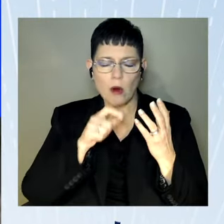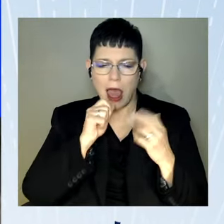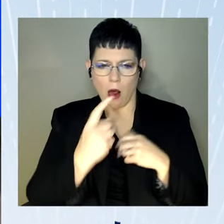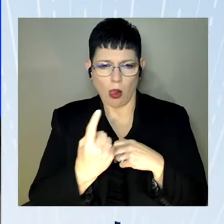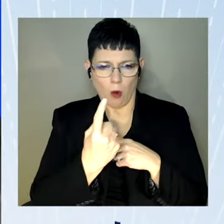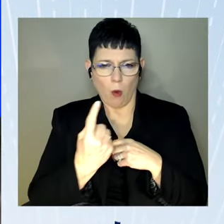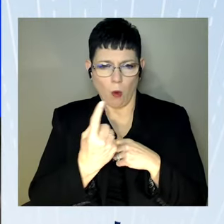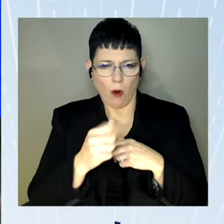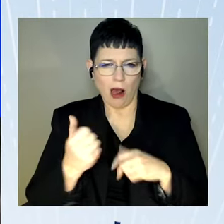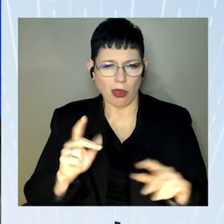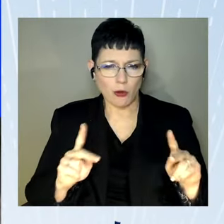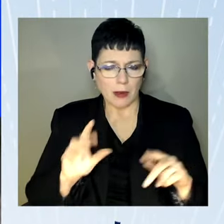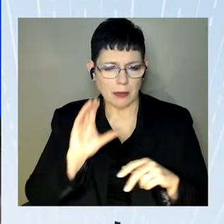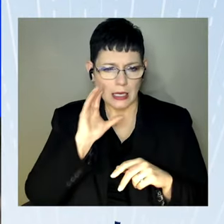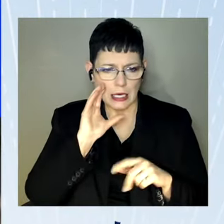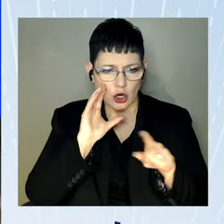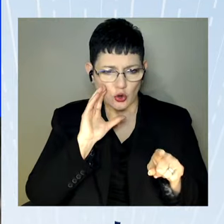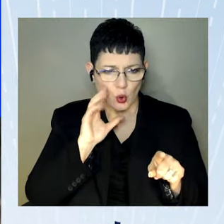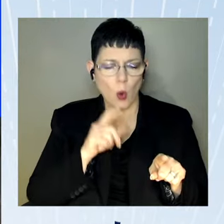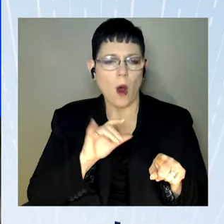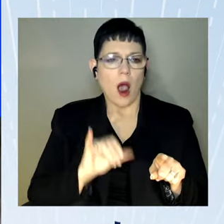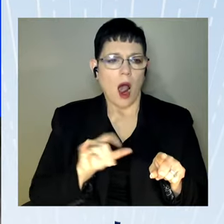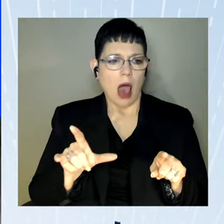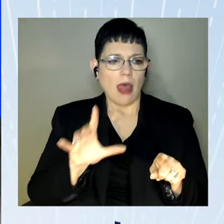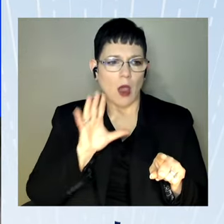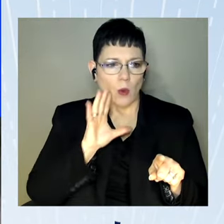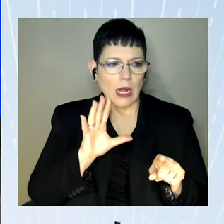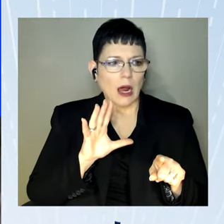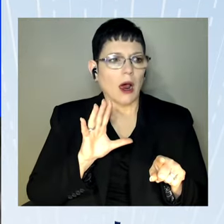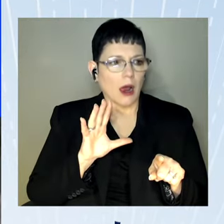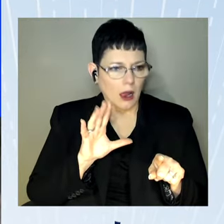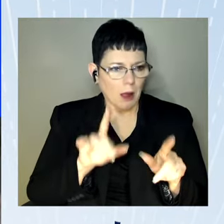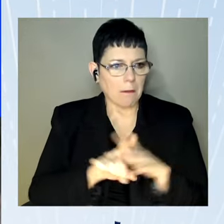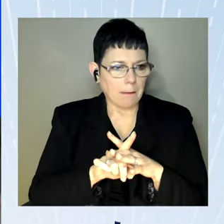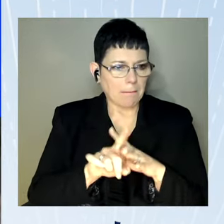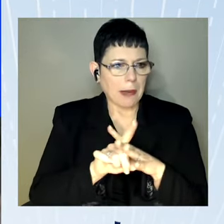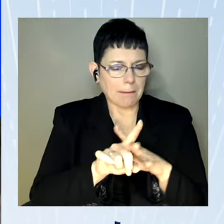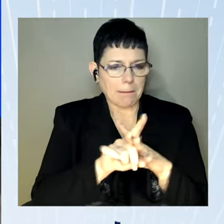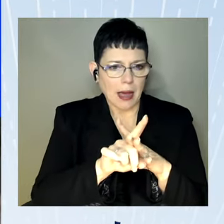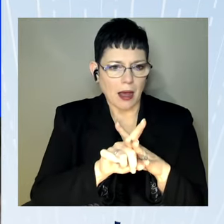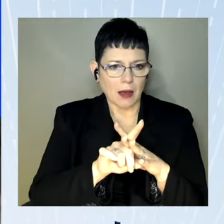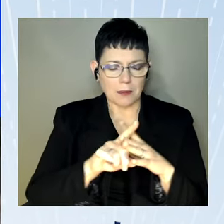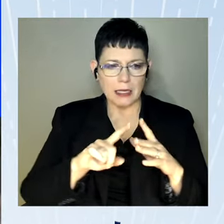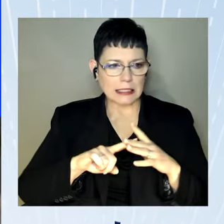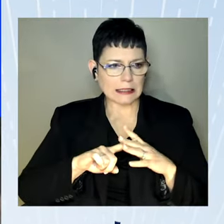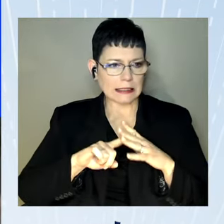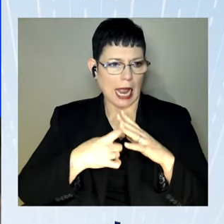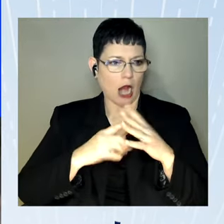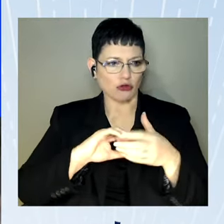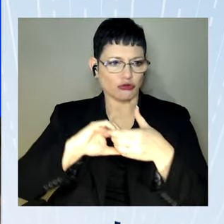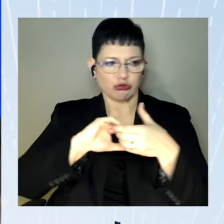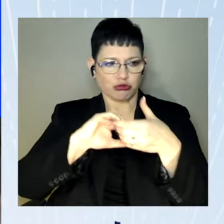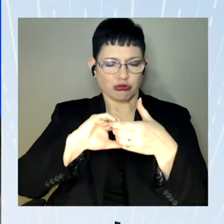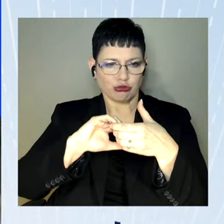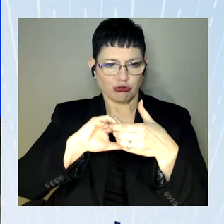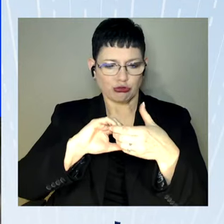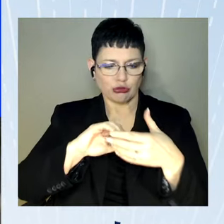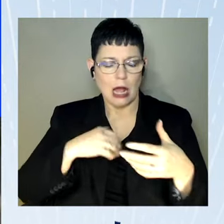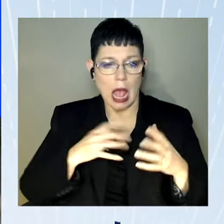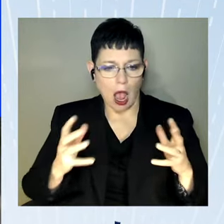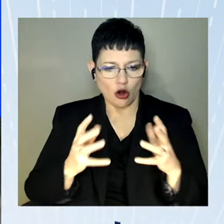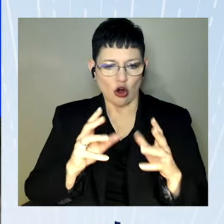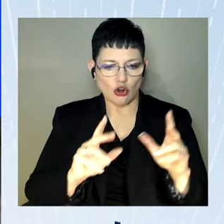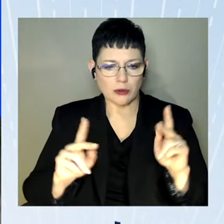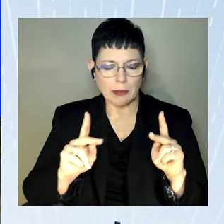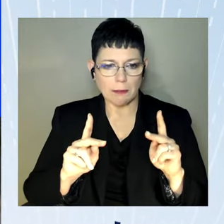people hear those real stories and those lived experiences, that's when people start to band together. I encourage them to get involved